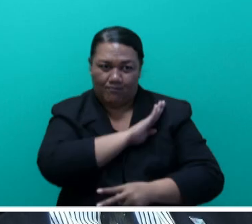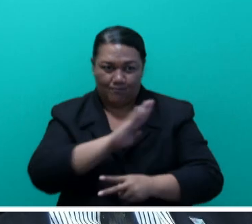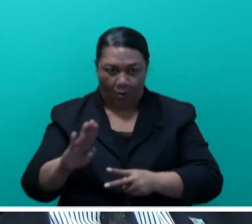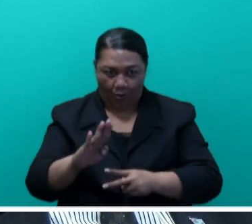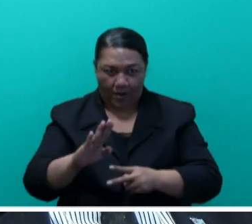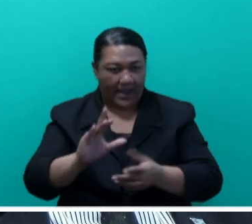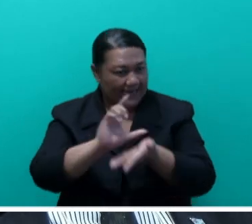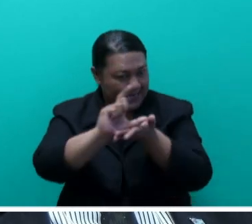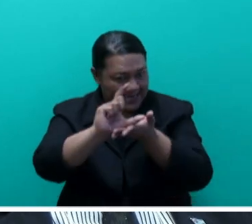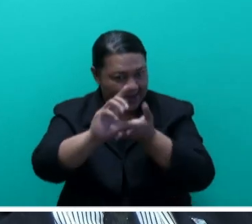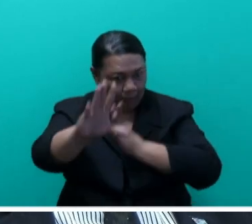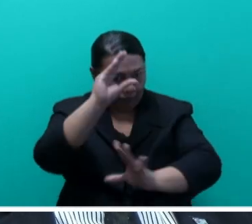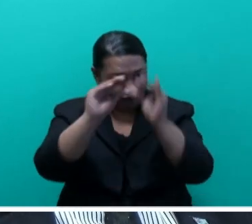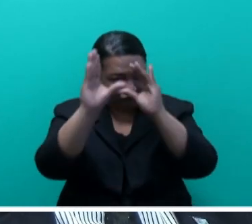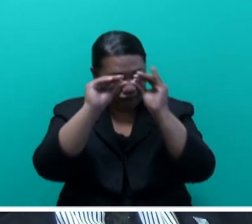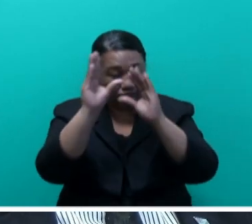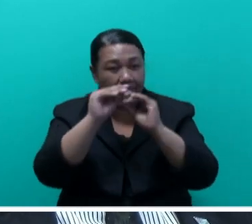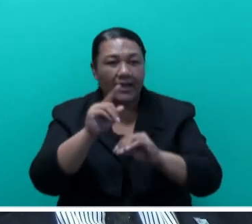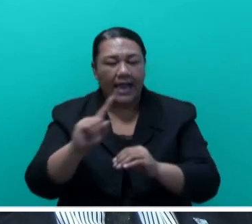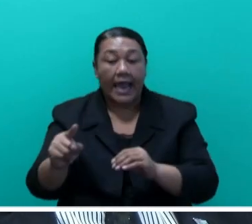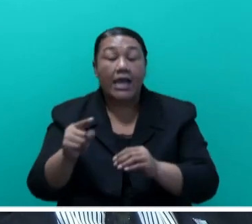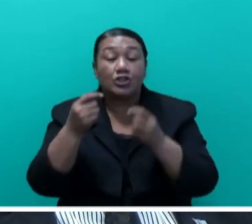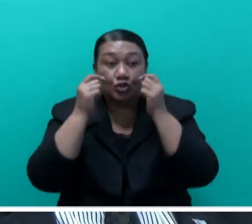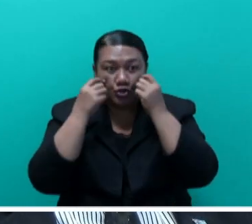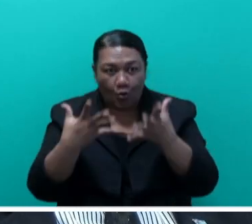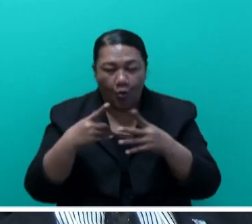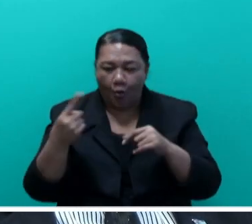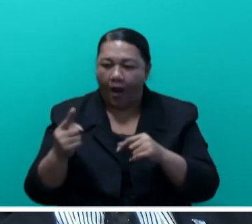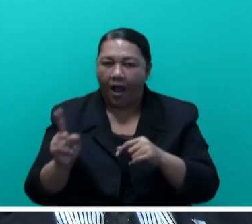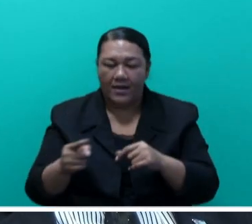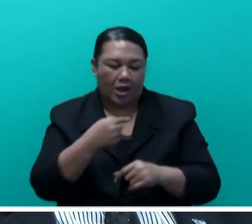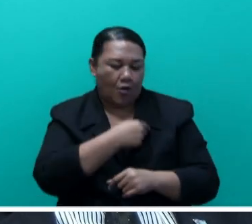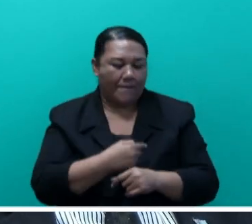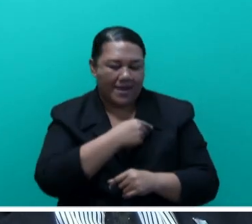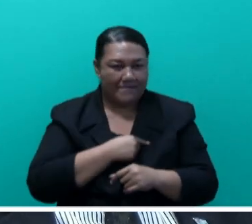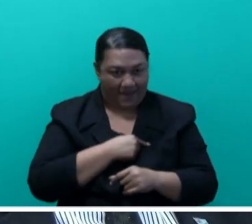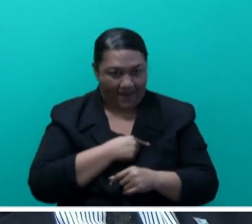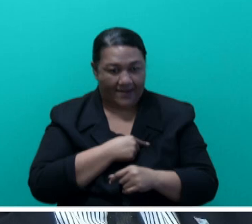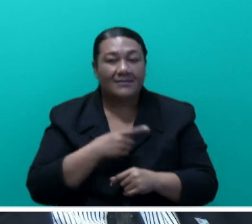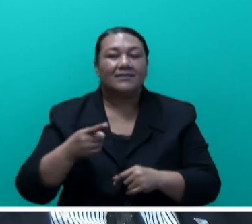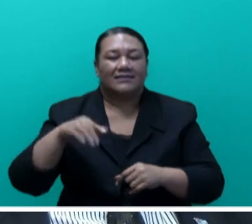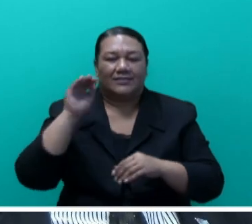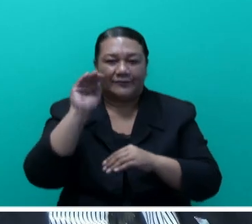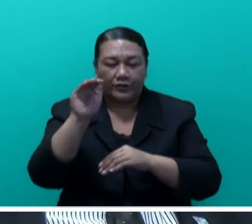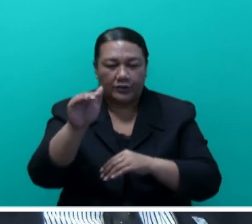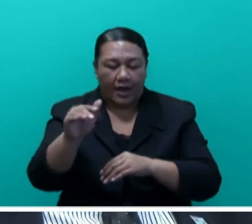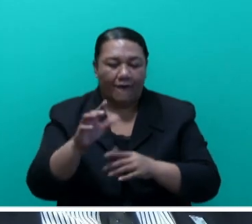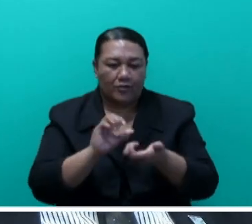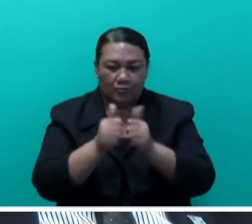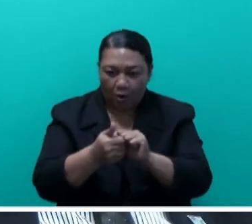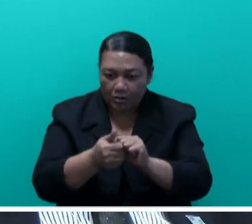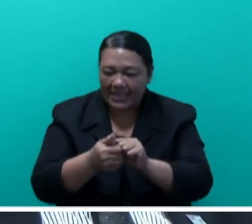that reflects our commitment to the future of sports, recreation and physical activity